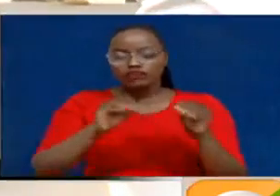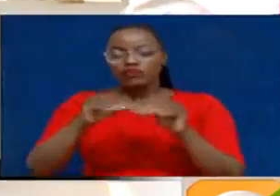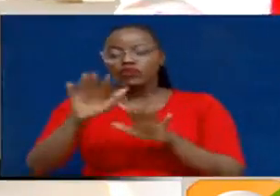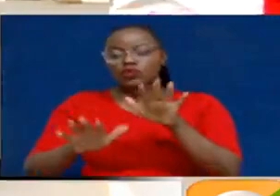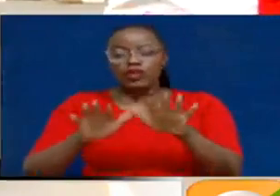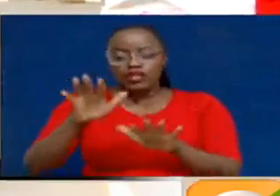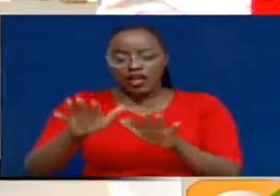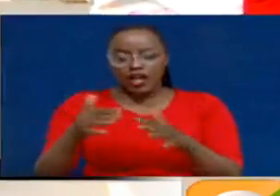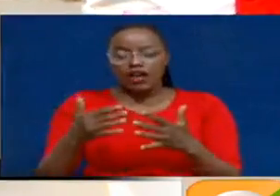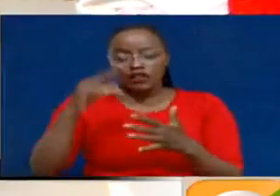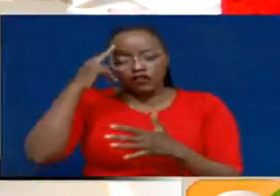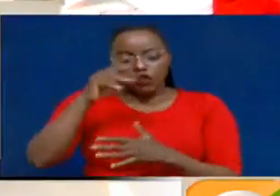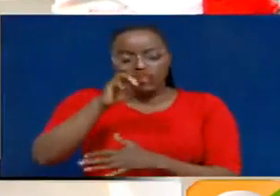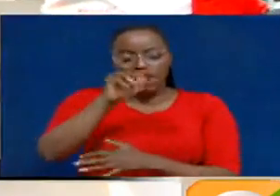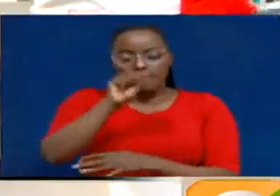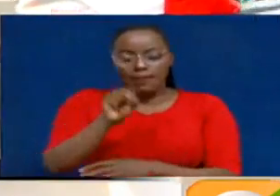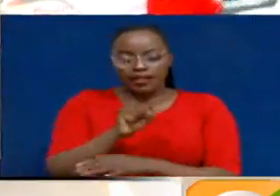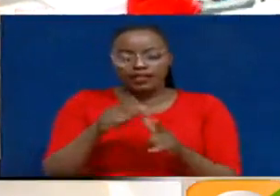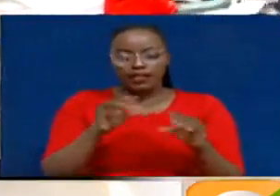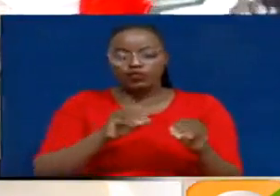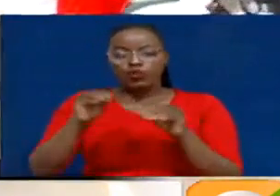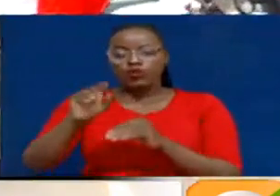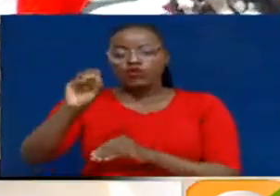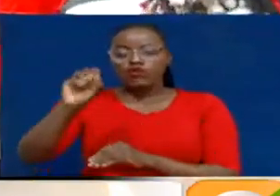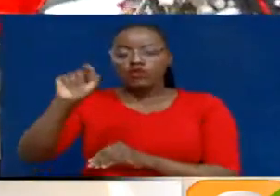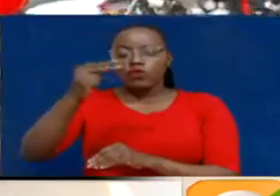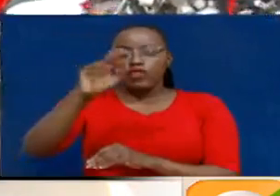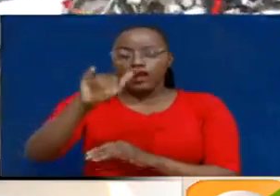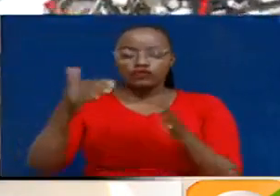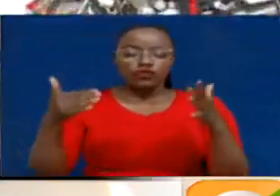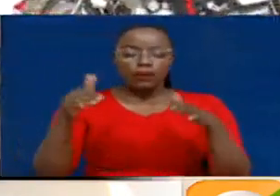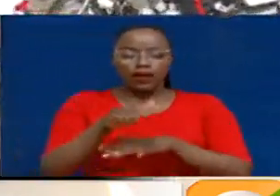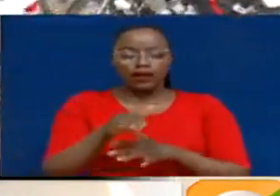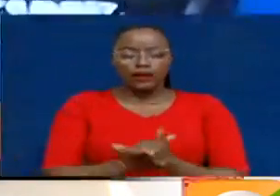uwanja wa Nyayo kwa ibada ya wafu, kisha utapelekwa Othaya kwa mazishi. Jacques Mwigai, Runinga Citizen.